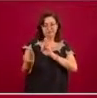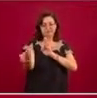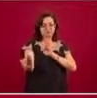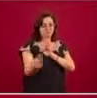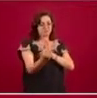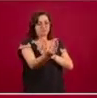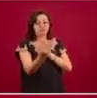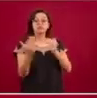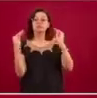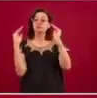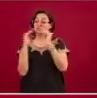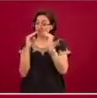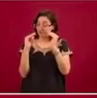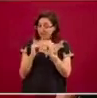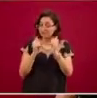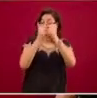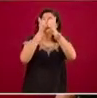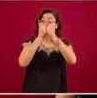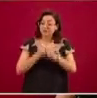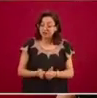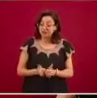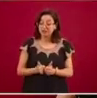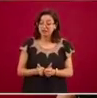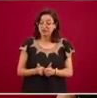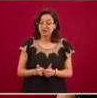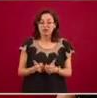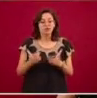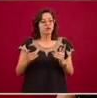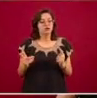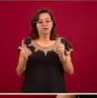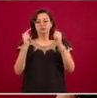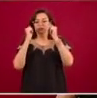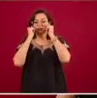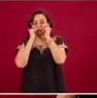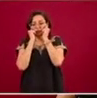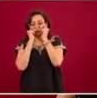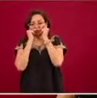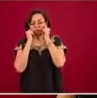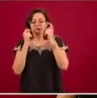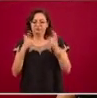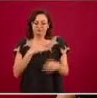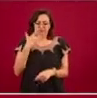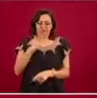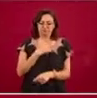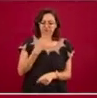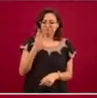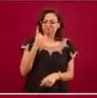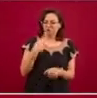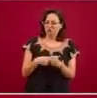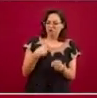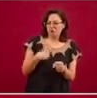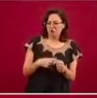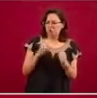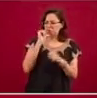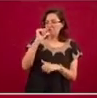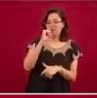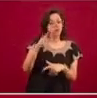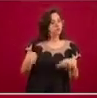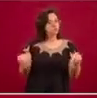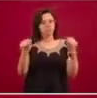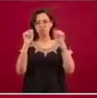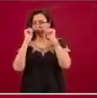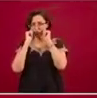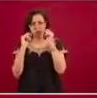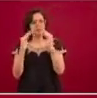why it's very important to respect and abide by the measures of safe distance and social distancing that we've been